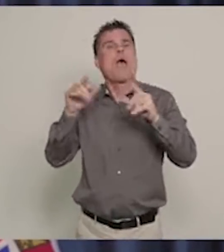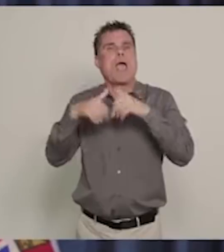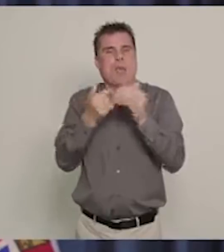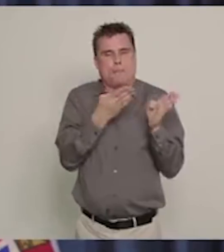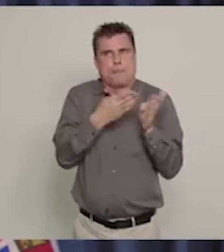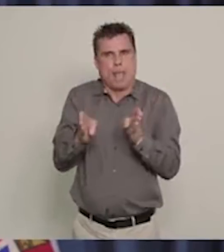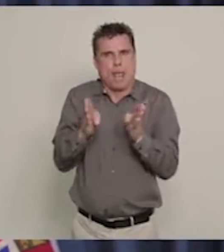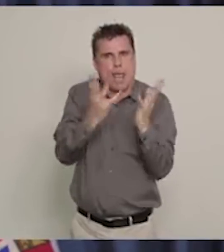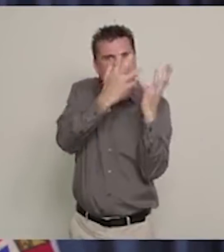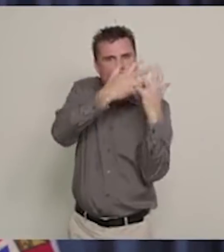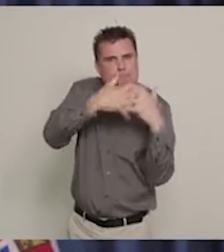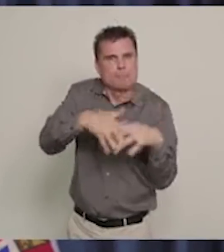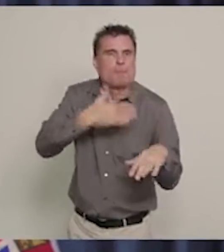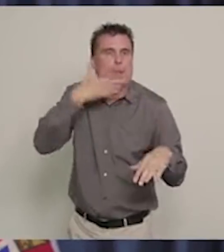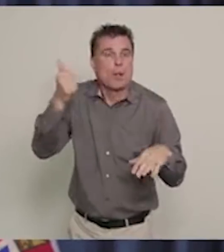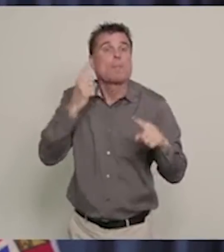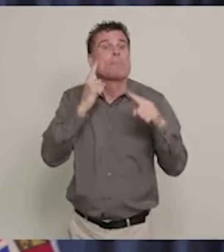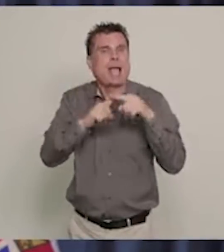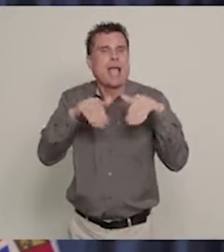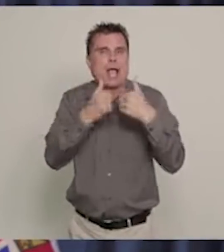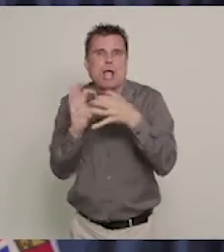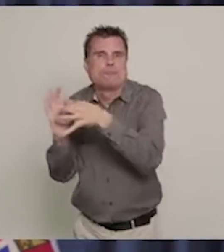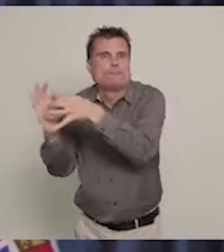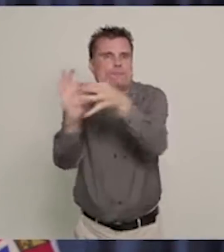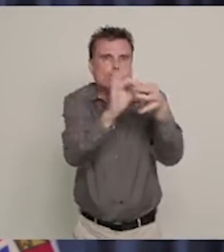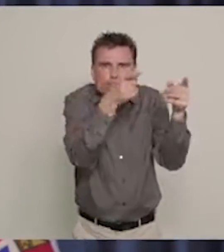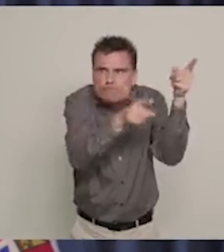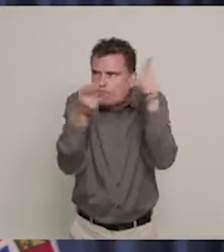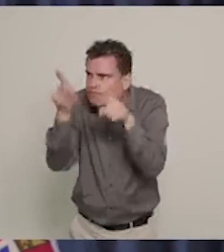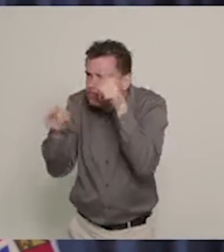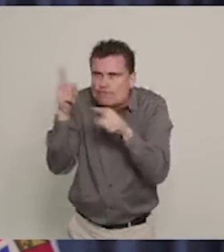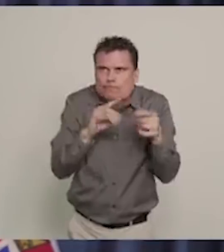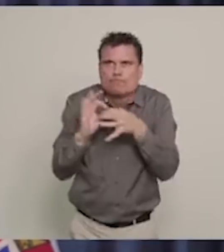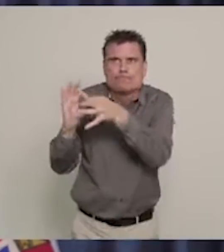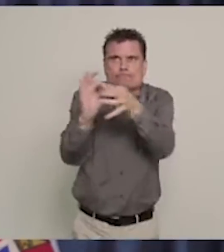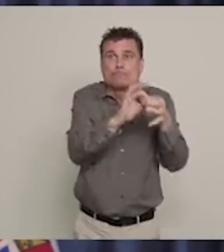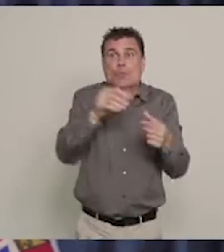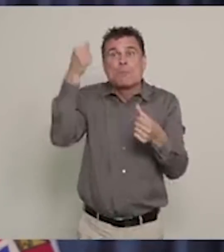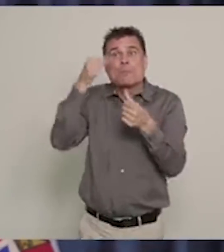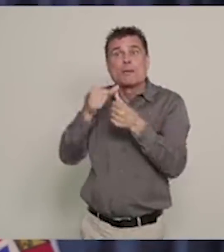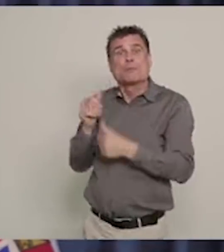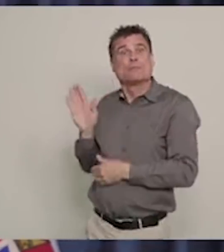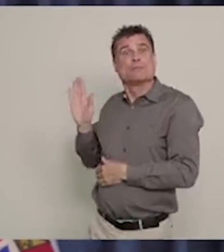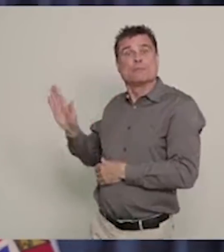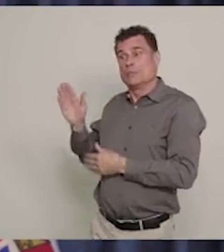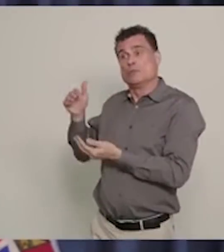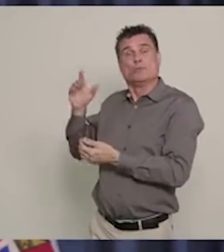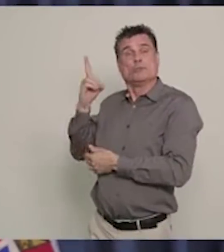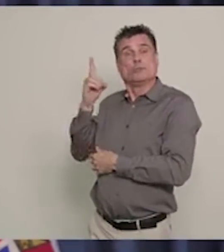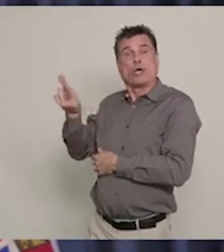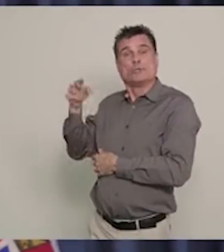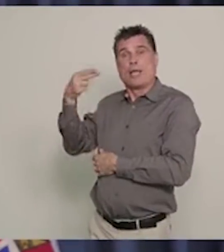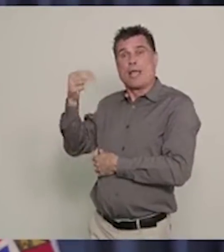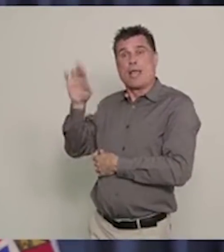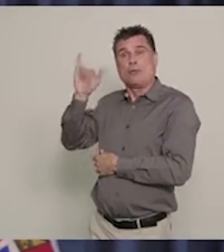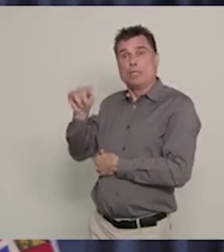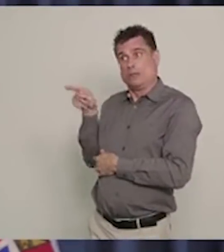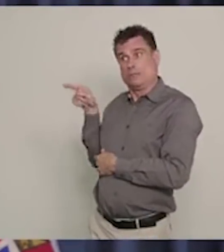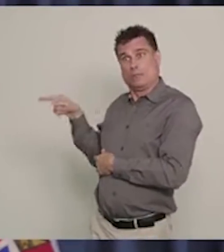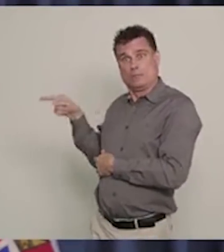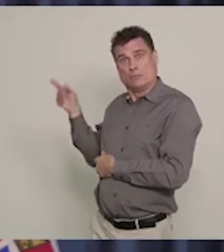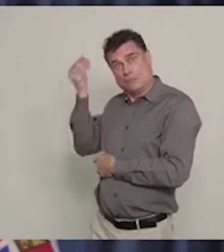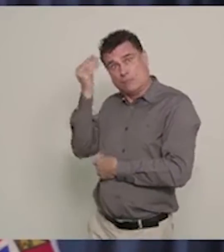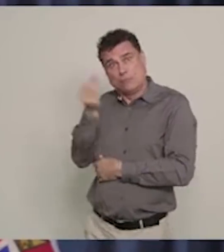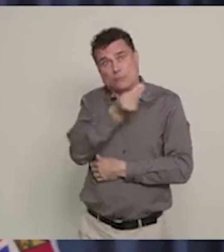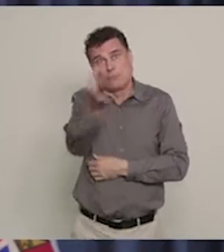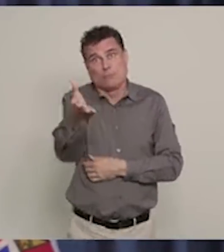this is a marathon. It's not a sprint. And so we're doing everything we can to make sure that we can deal with the immediate, but also have in place those measures that